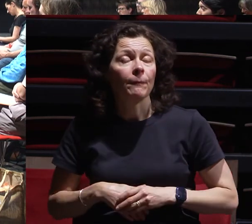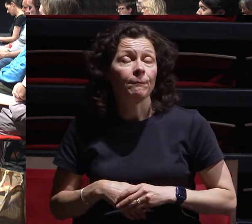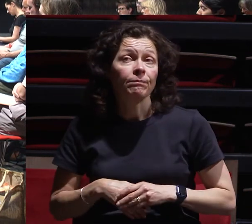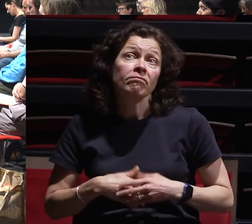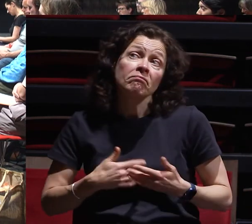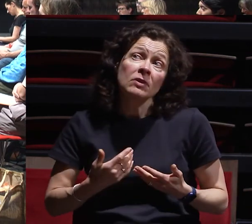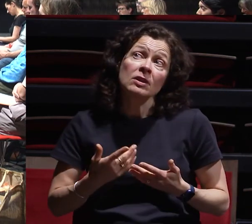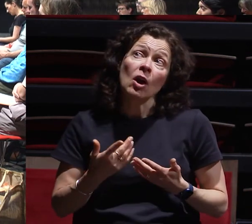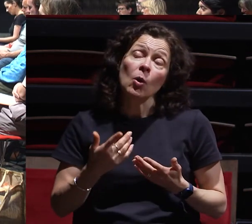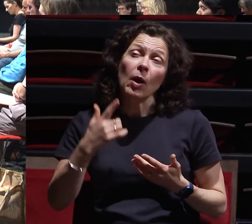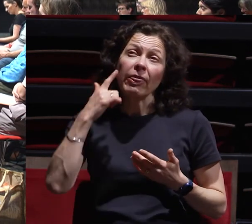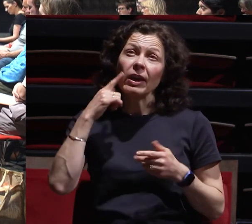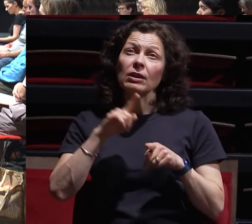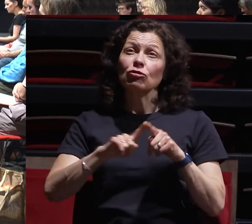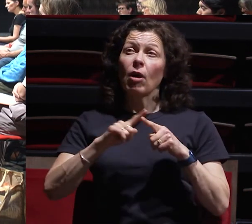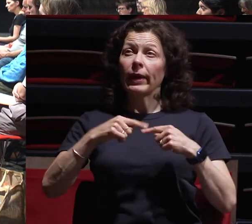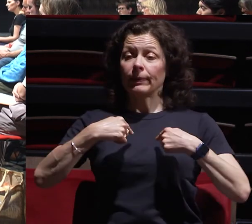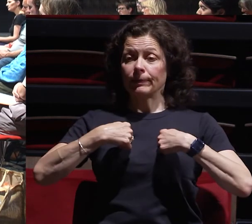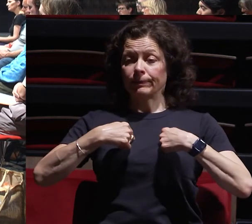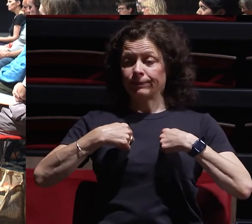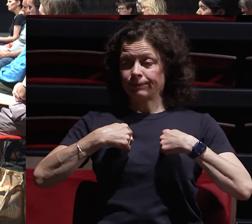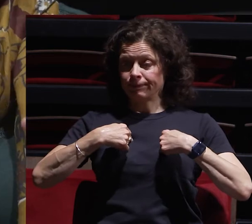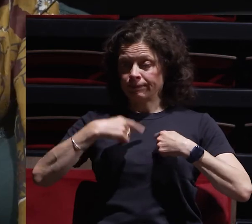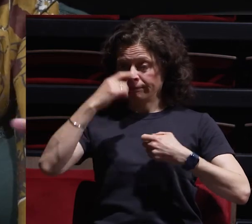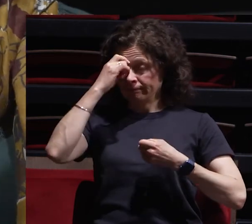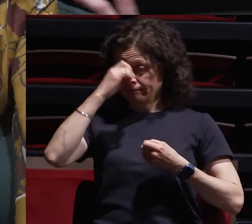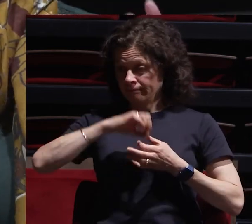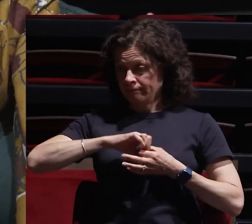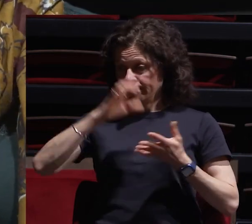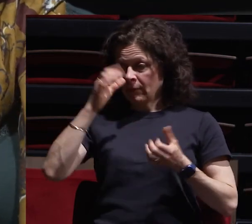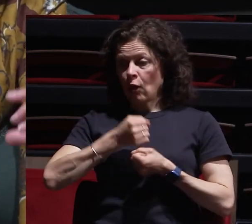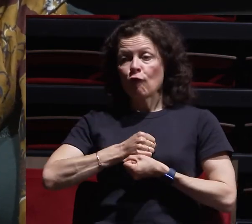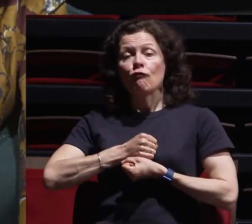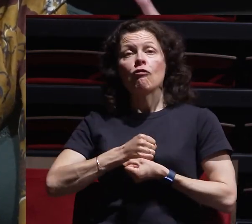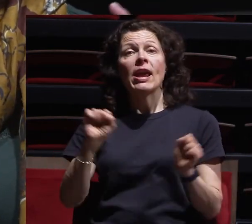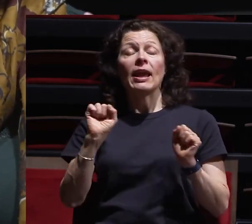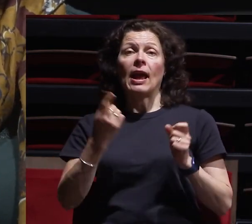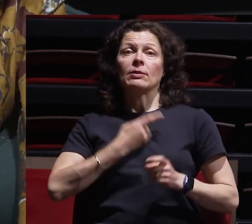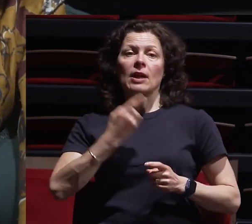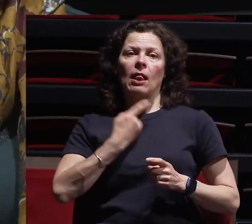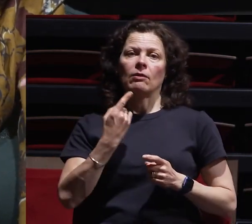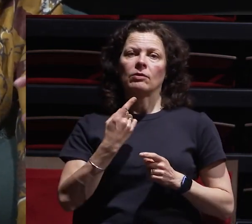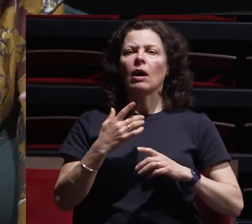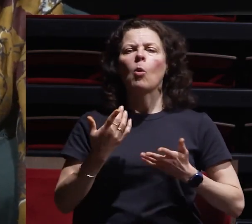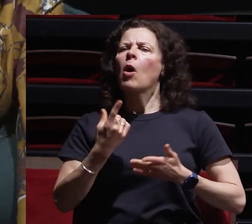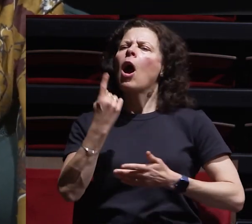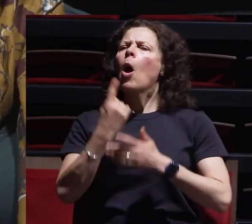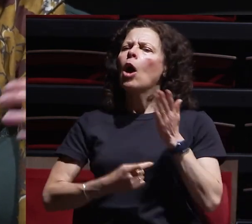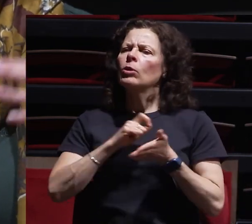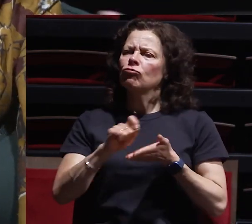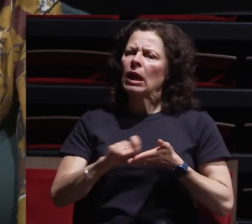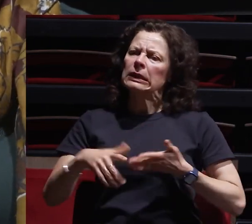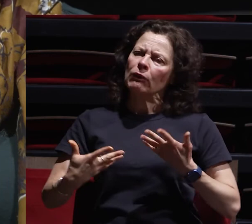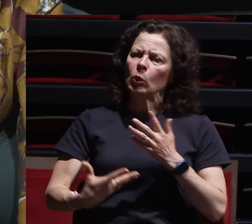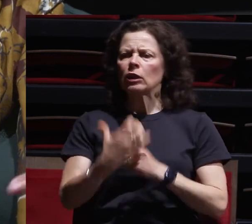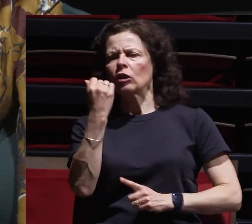to it. But so I think freeing ourselves of this notion that we're only writers if we get to